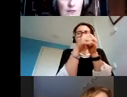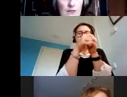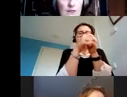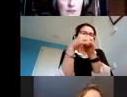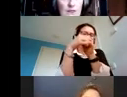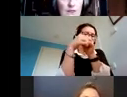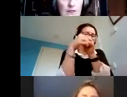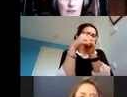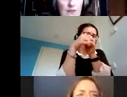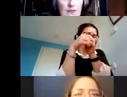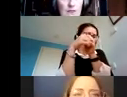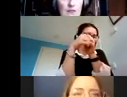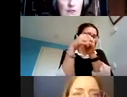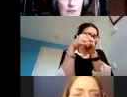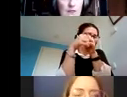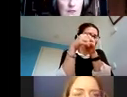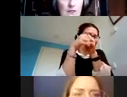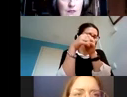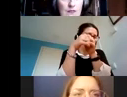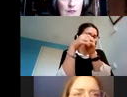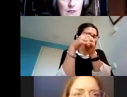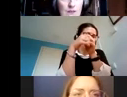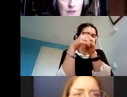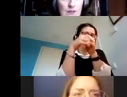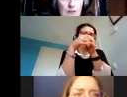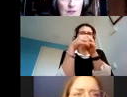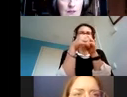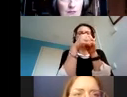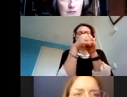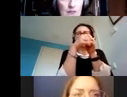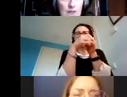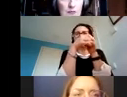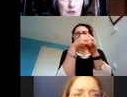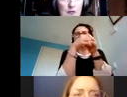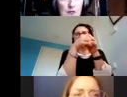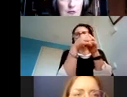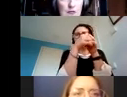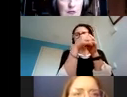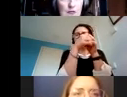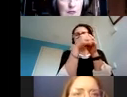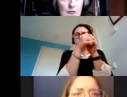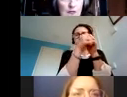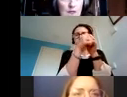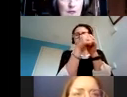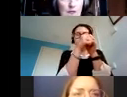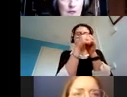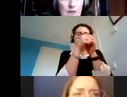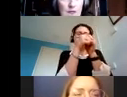over Canadian companies and their overseas operations, and may receive claims of human